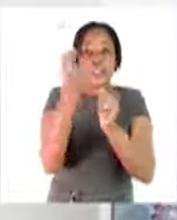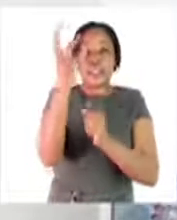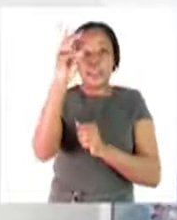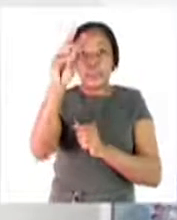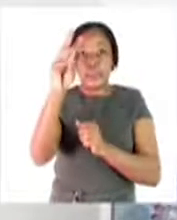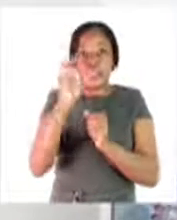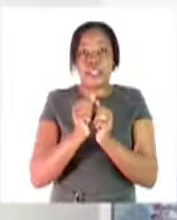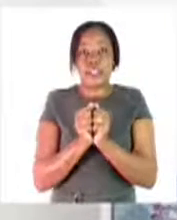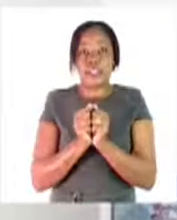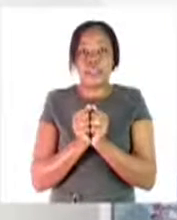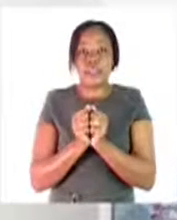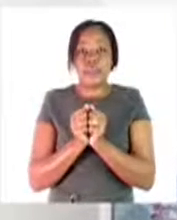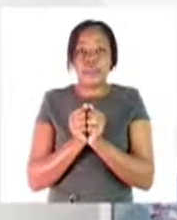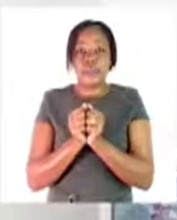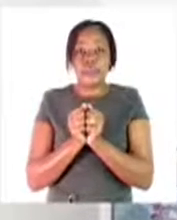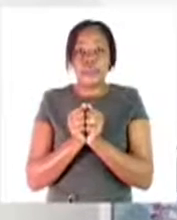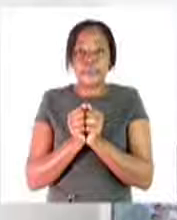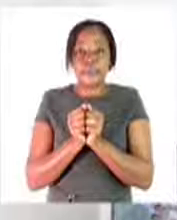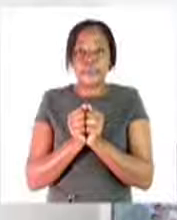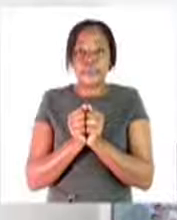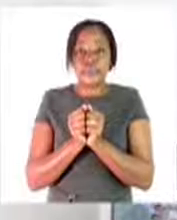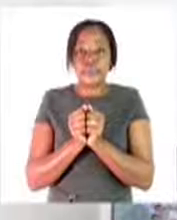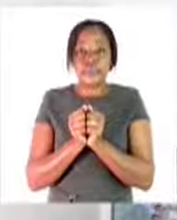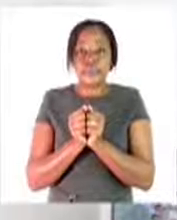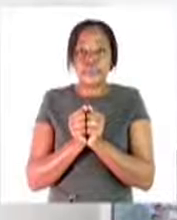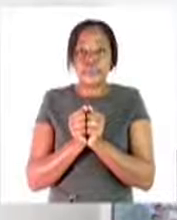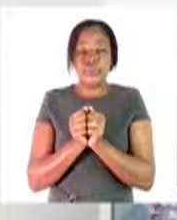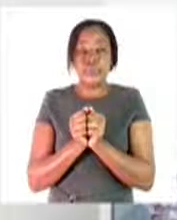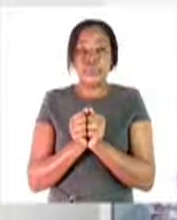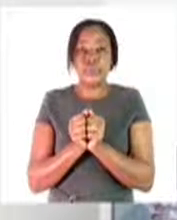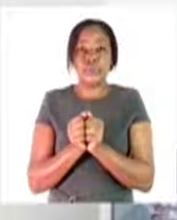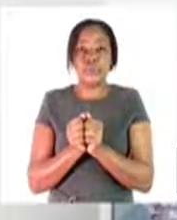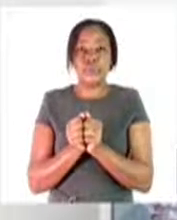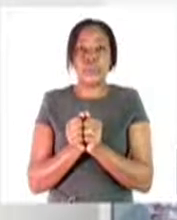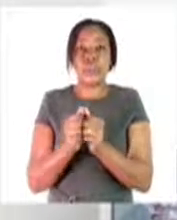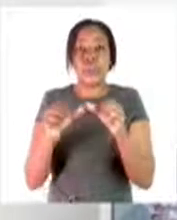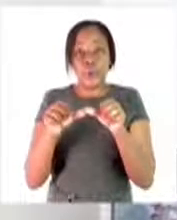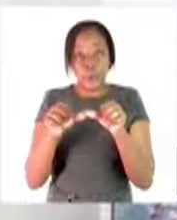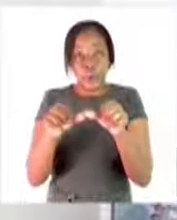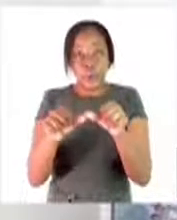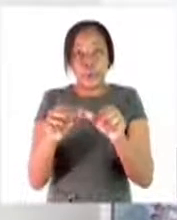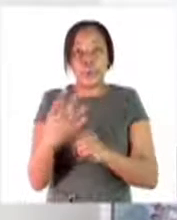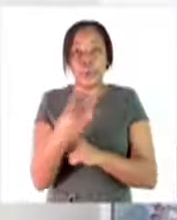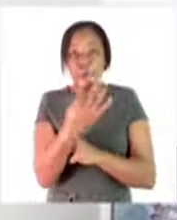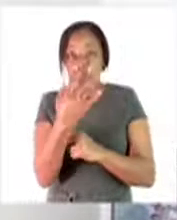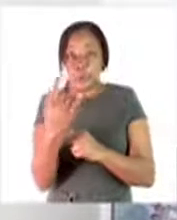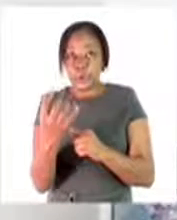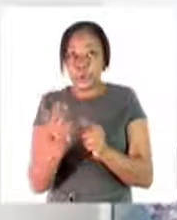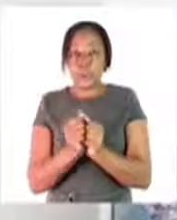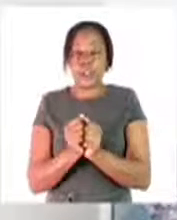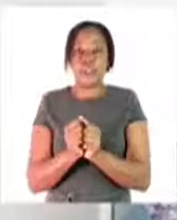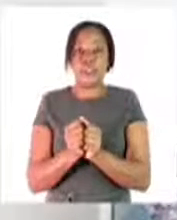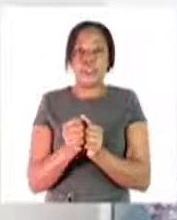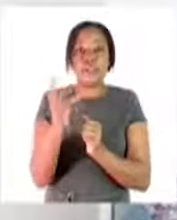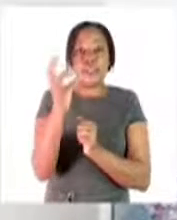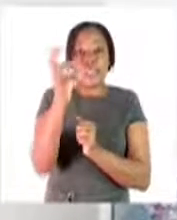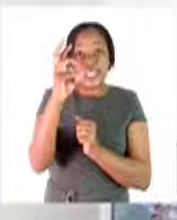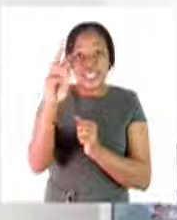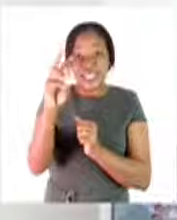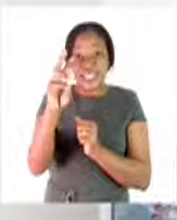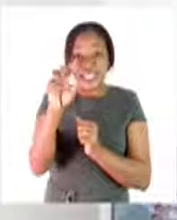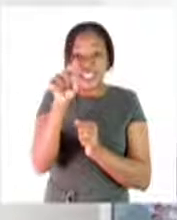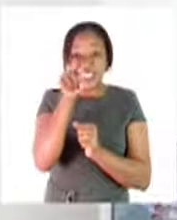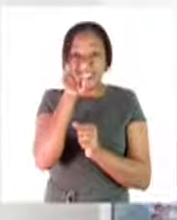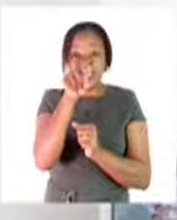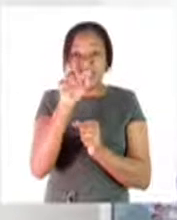we together? Are we still together? Okay. Therefore, now a 1 plus a 6 plus nothing here